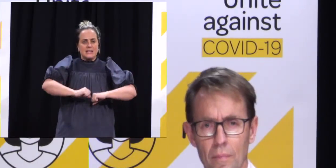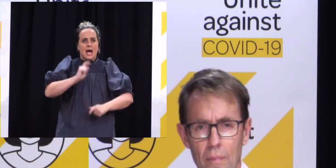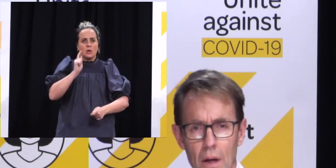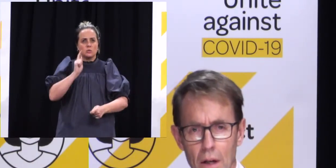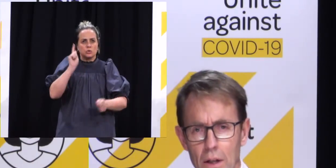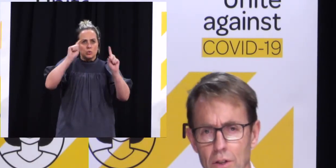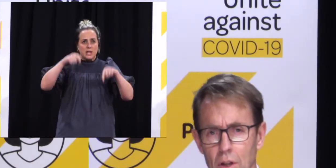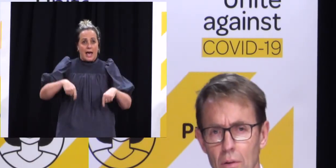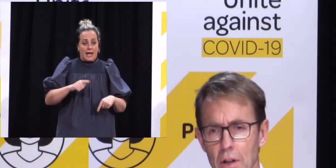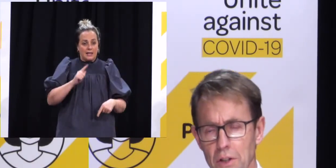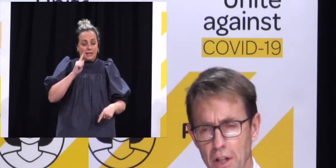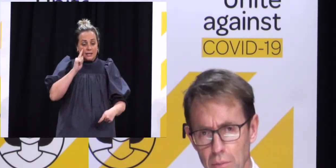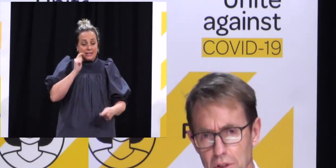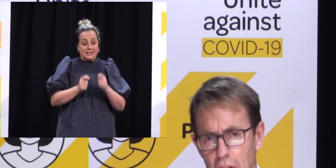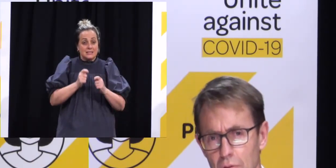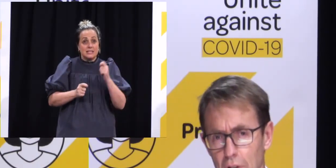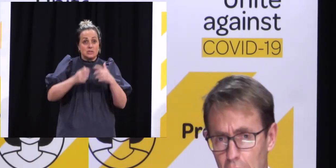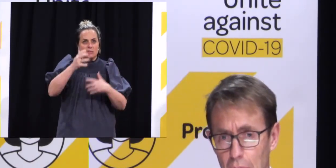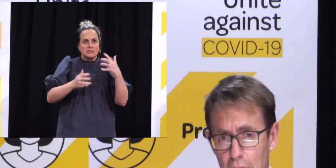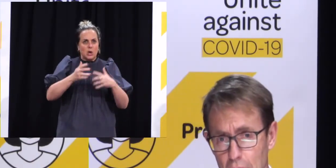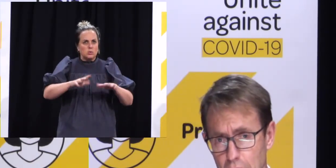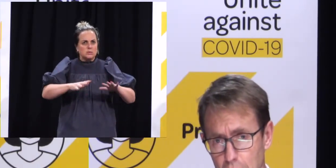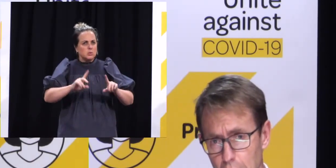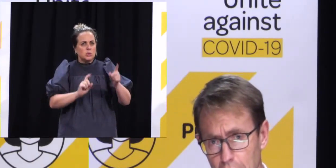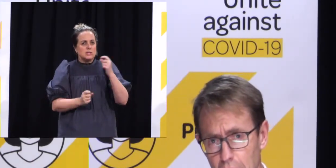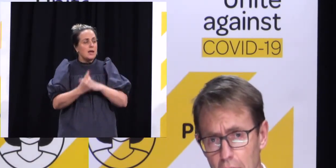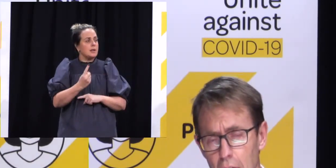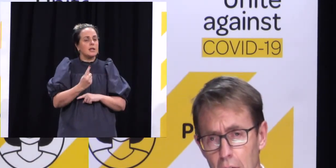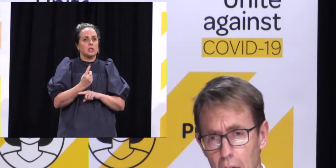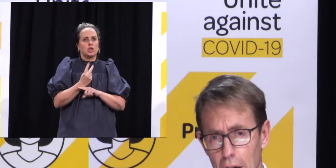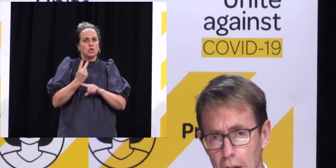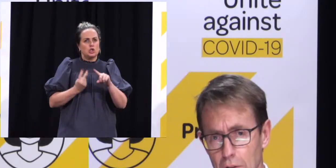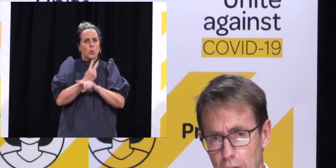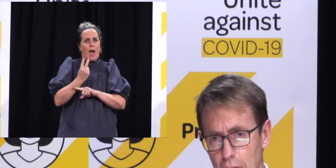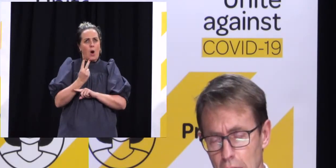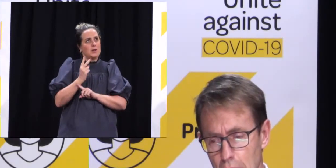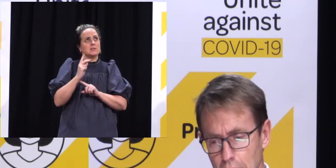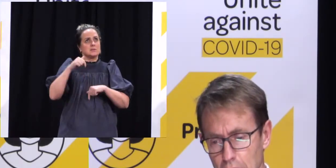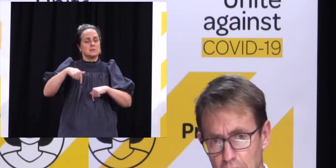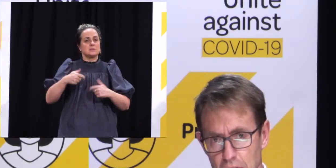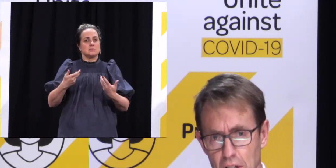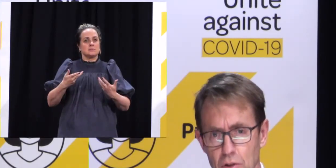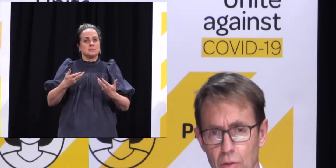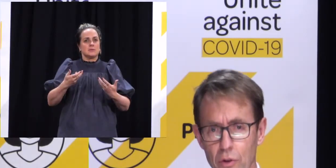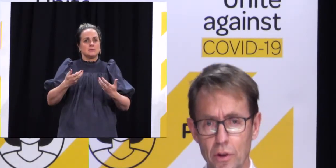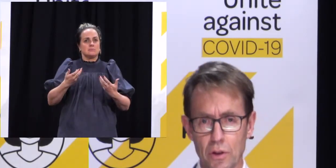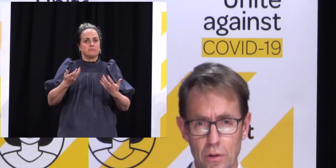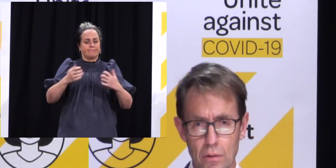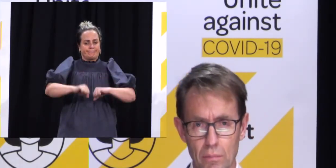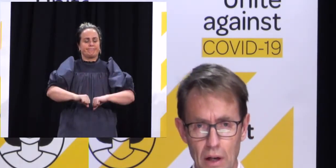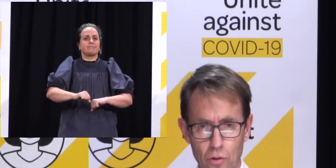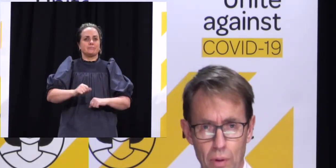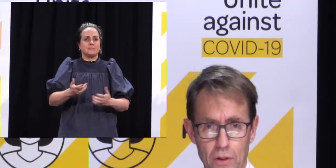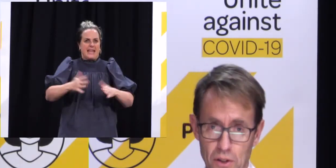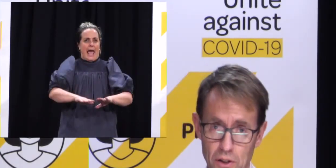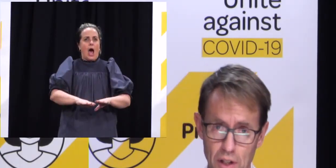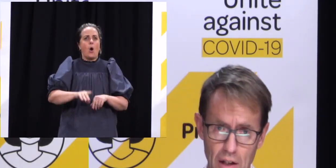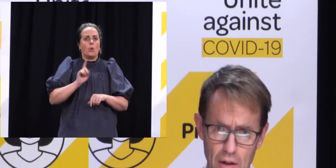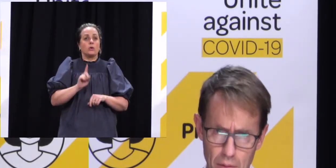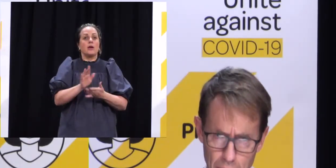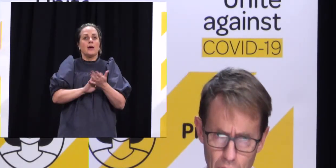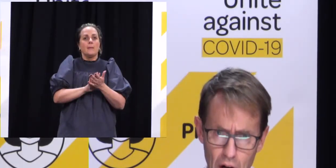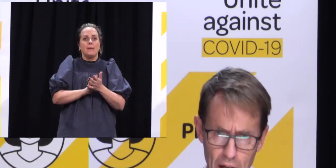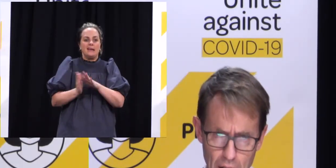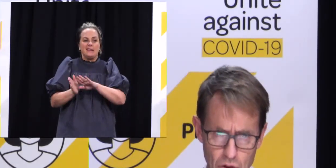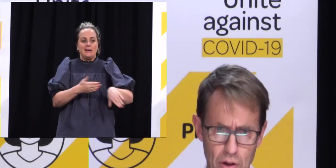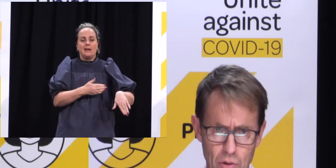results? Yes, so I understand it was down for a couple of hours in the middle of the day, and the testing centres reverted to manual processes and